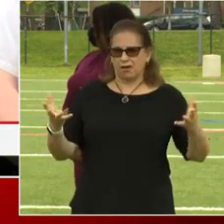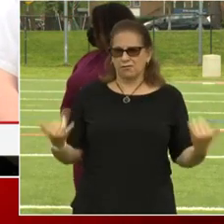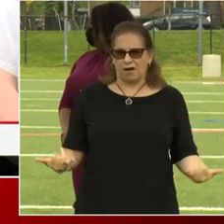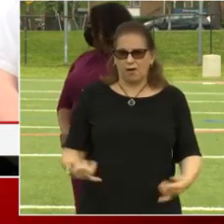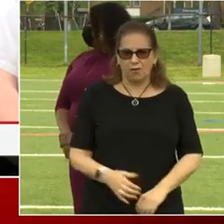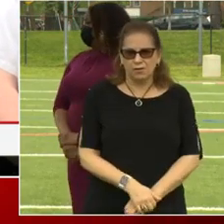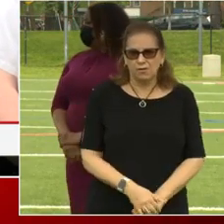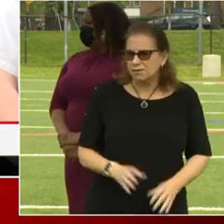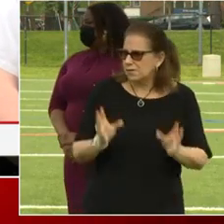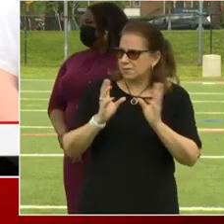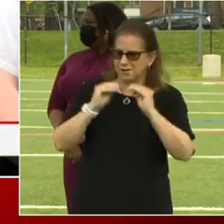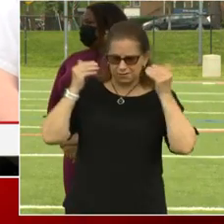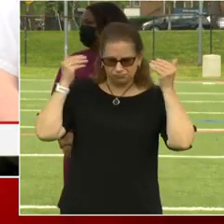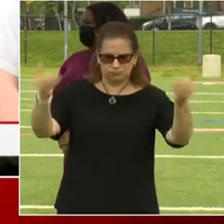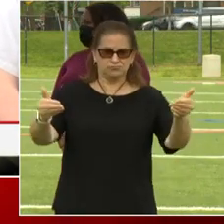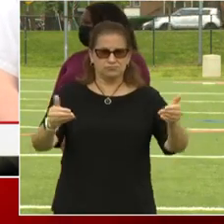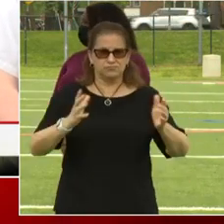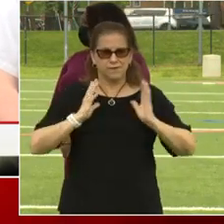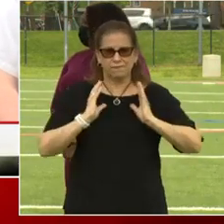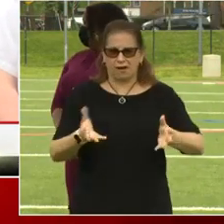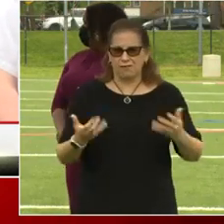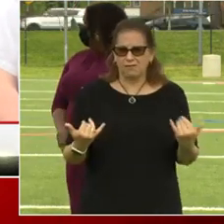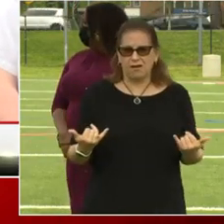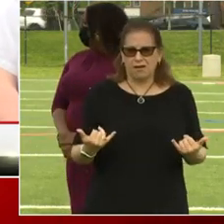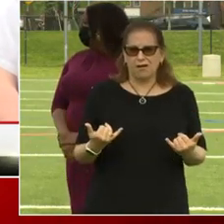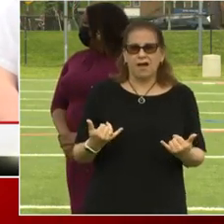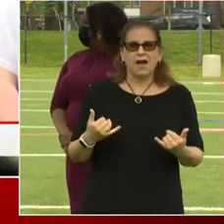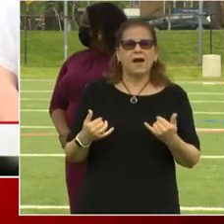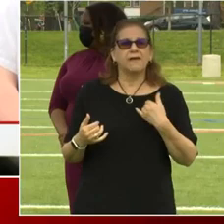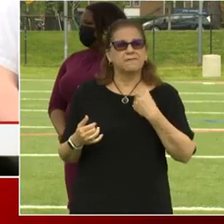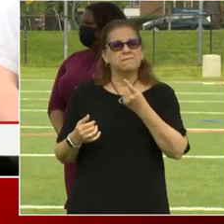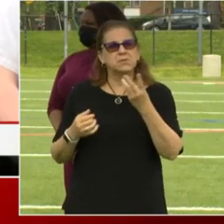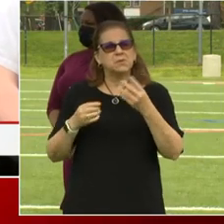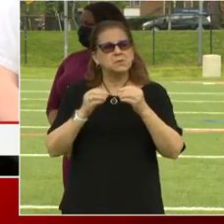and I think we've had a couple, and